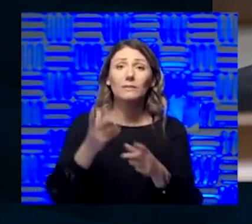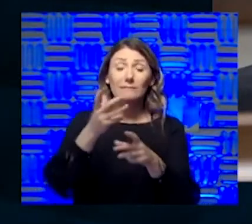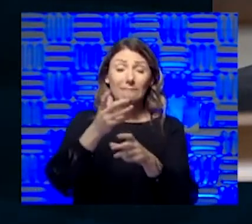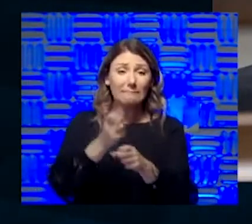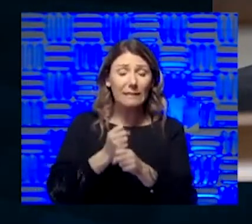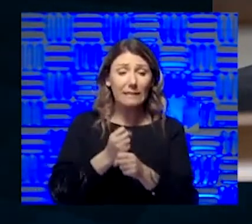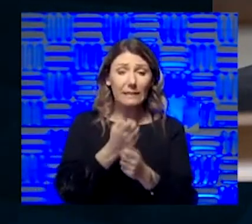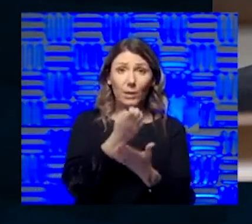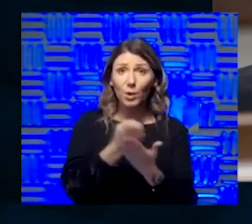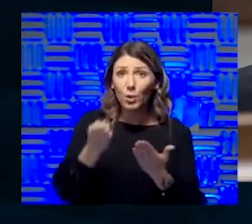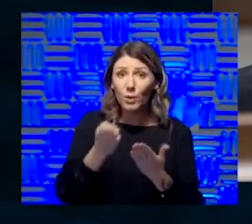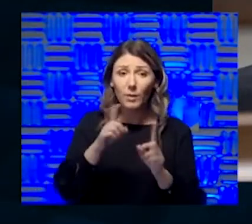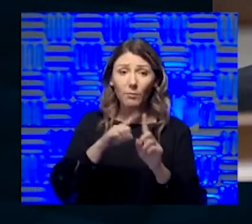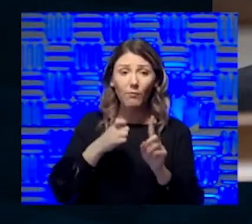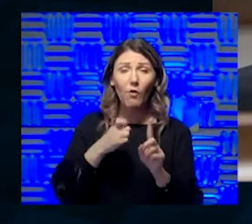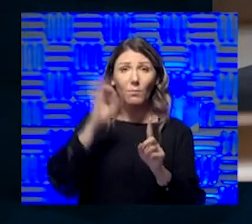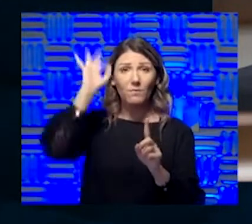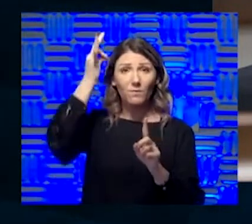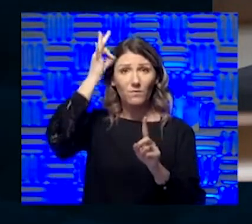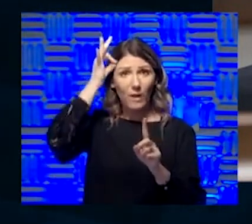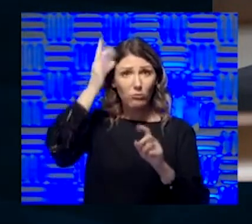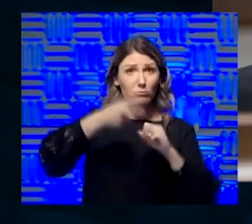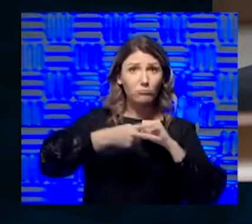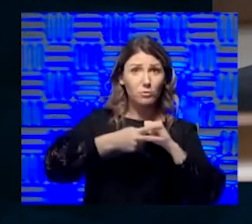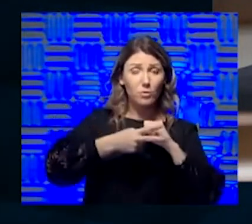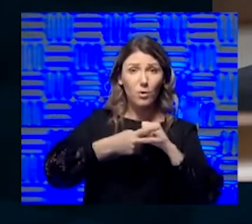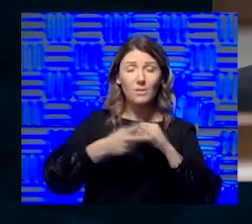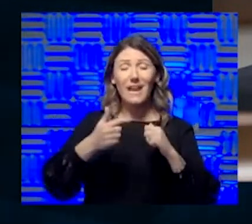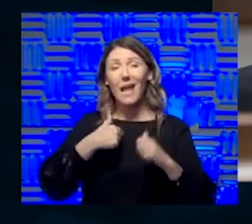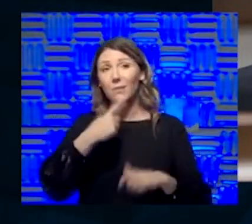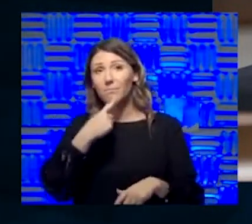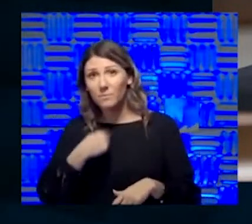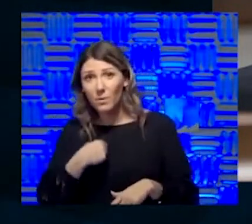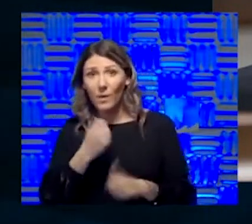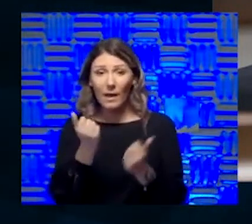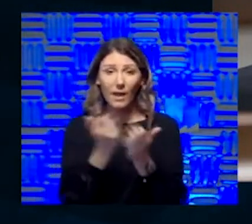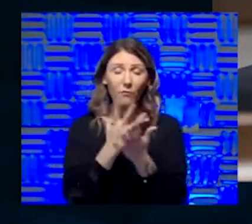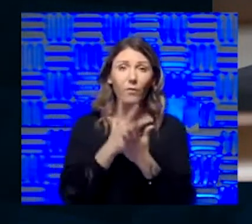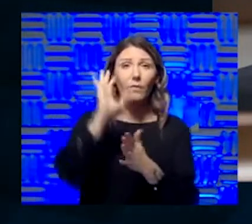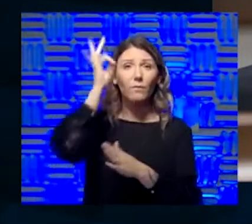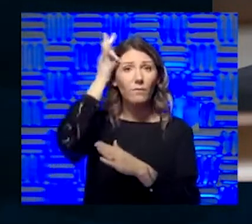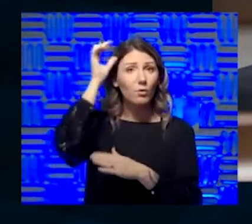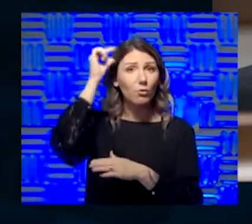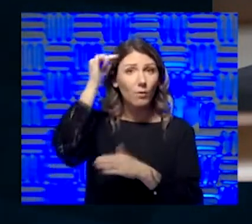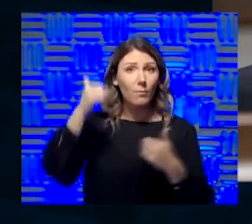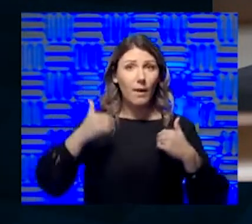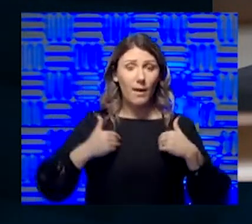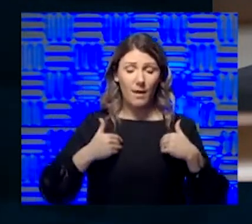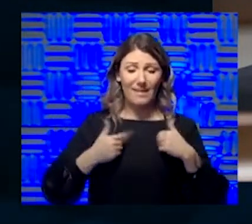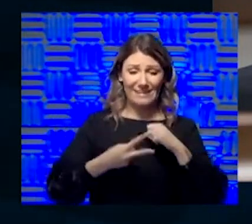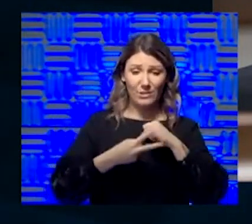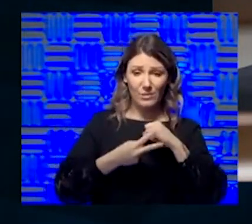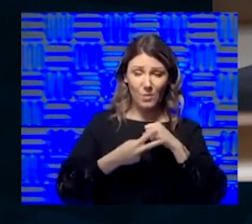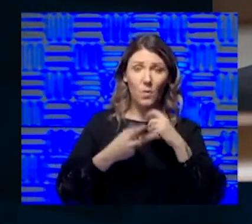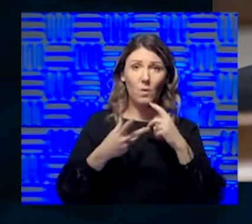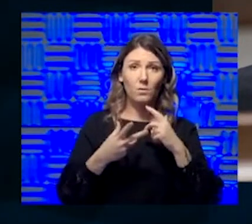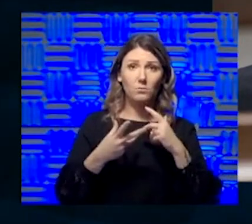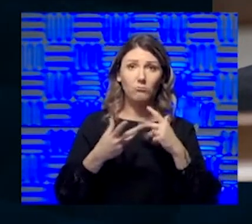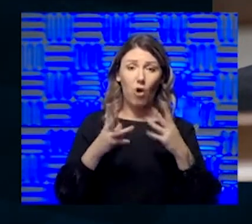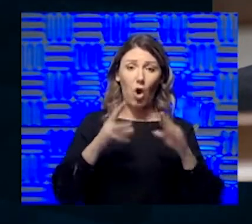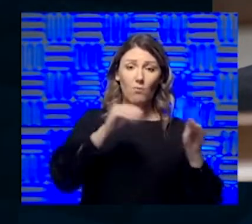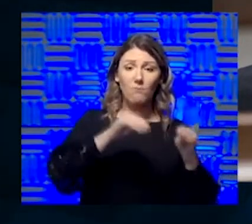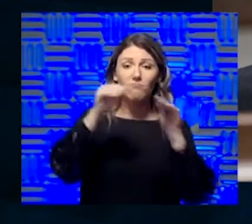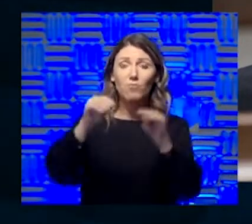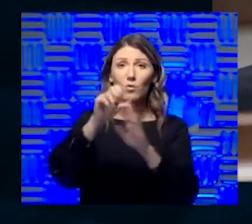out of the federal storage. I'm told that everything that the federal government has in storage has been moved to the